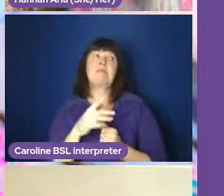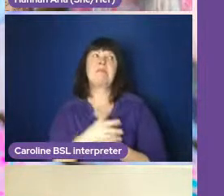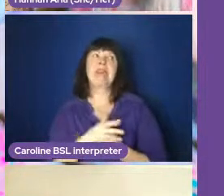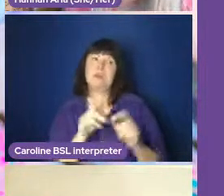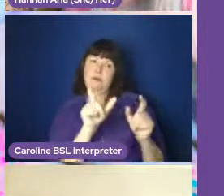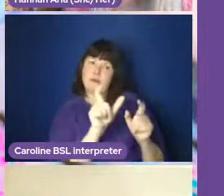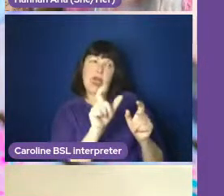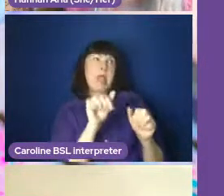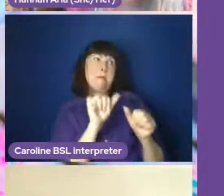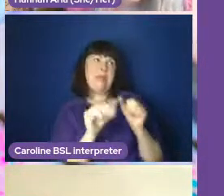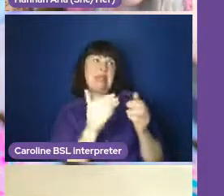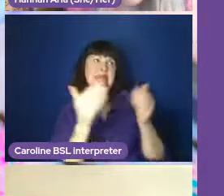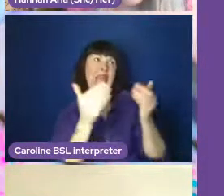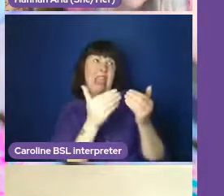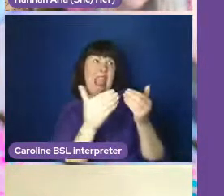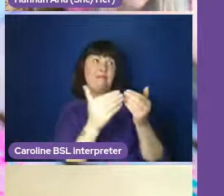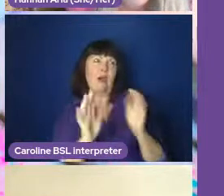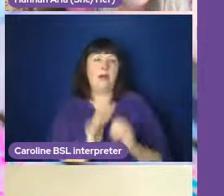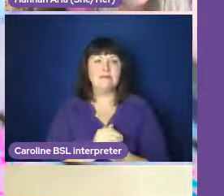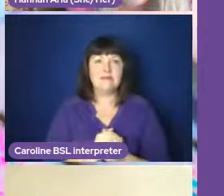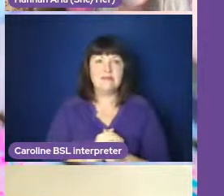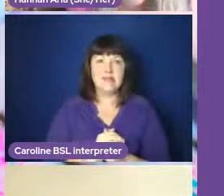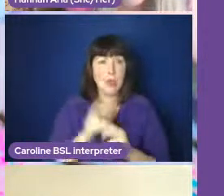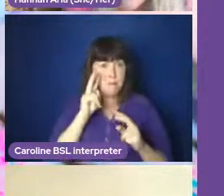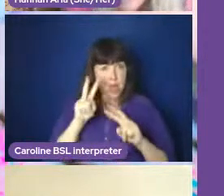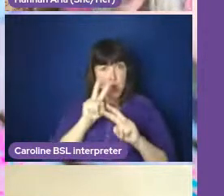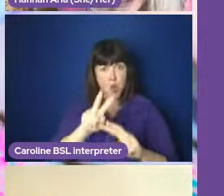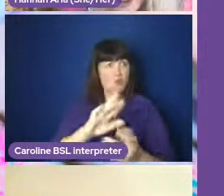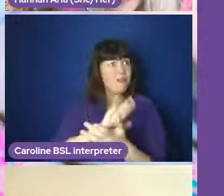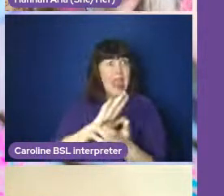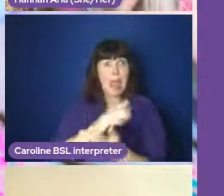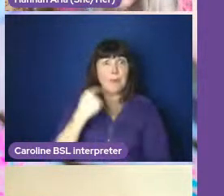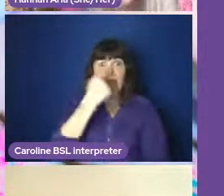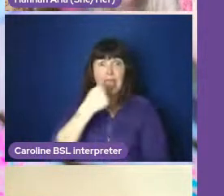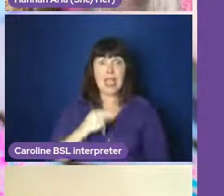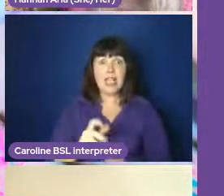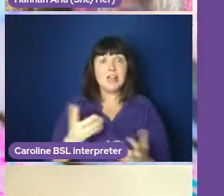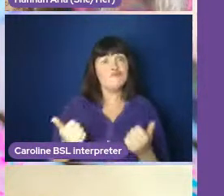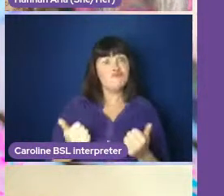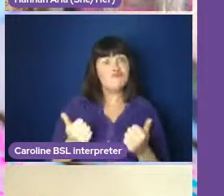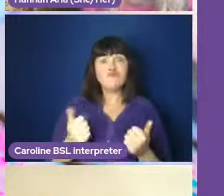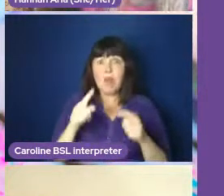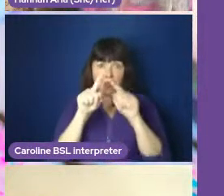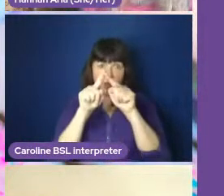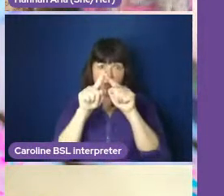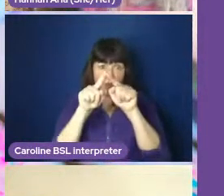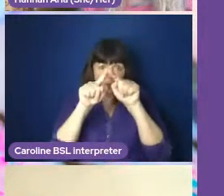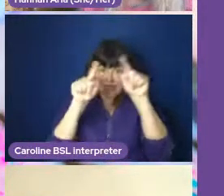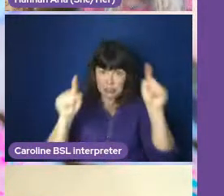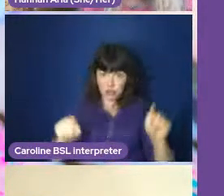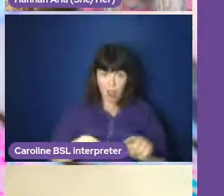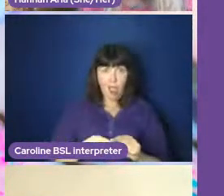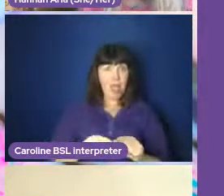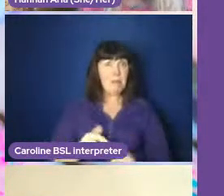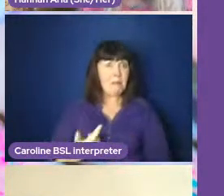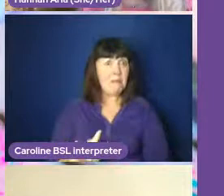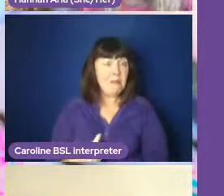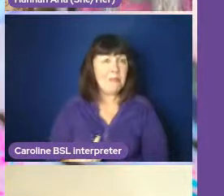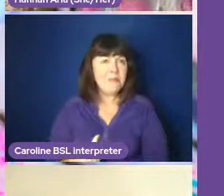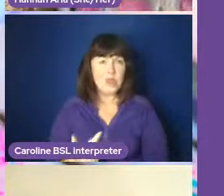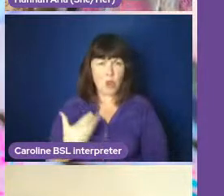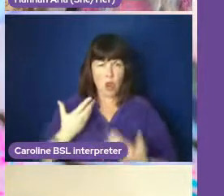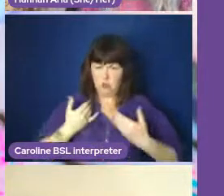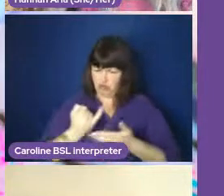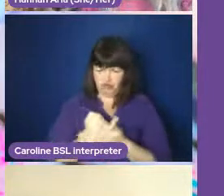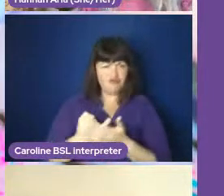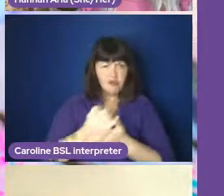So, yeah. Always. You look really happy. You look really happy in the picture. I think I don't think you look scruffy. I think you